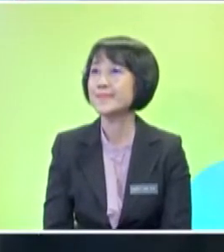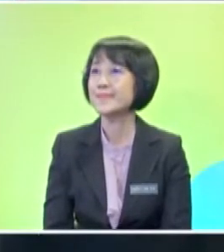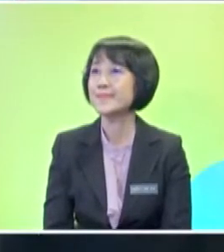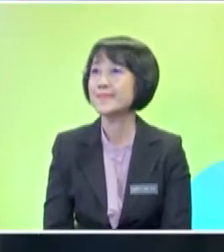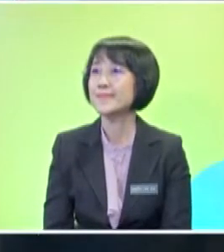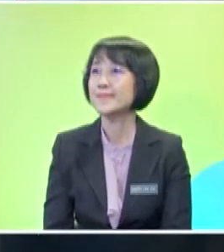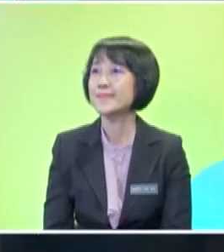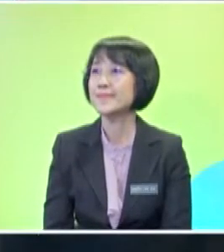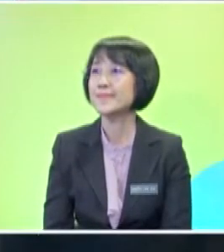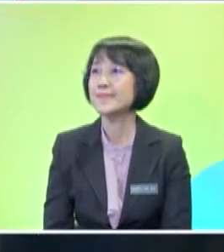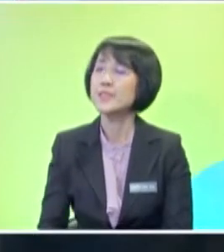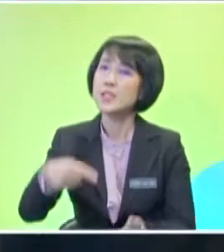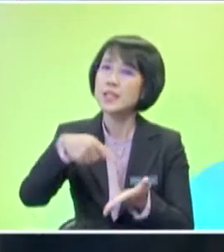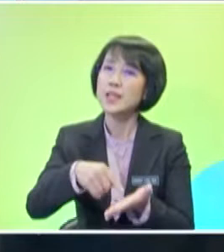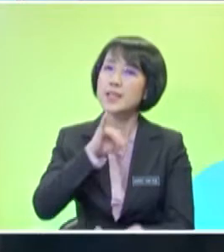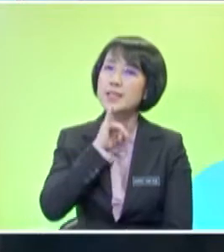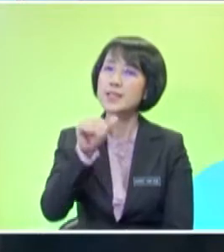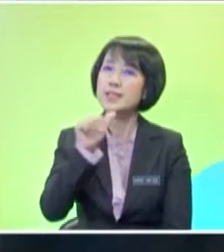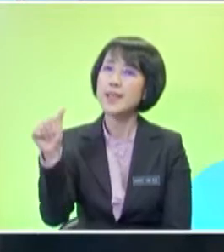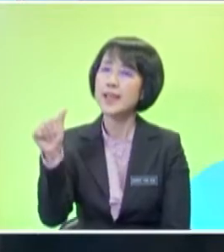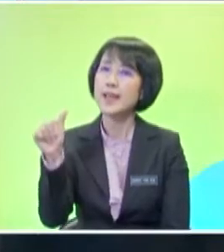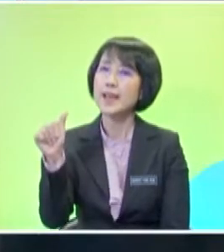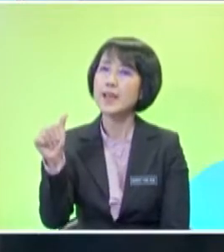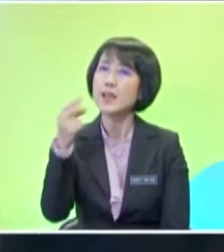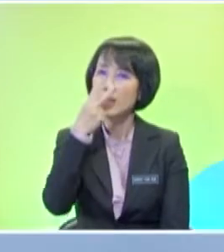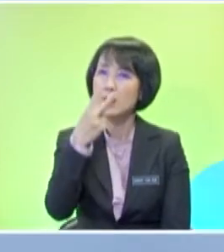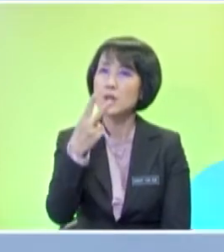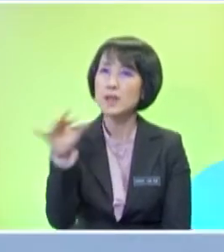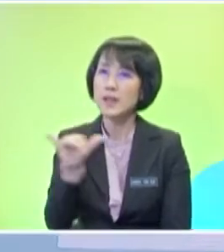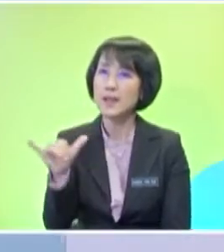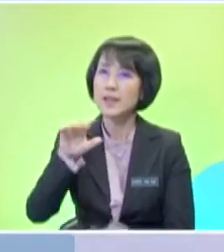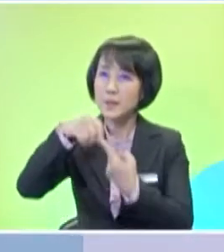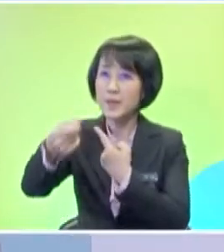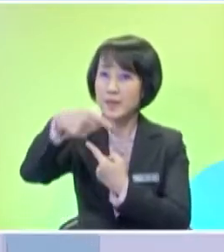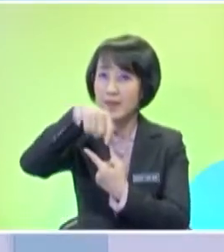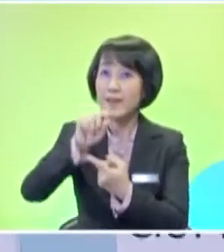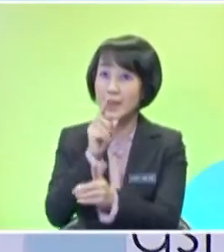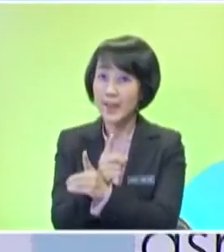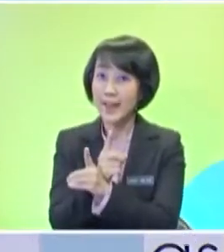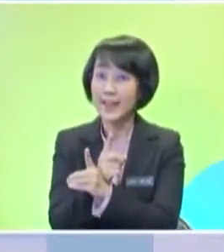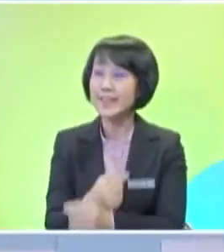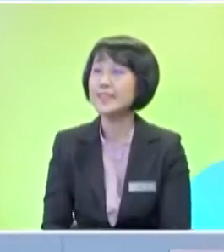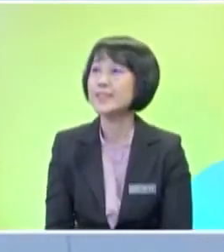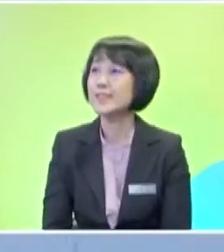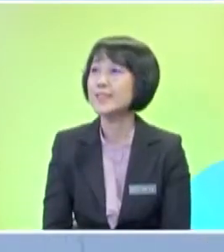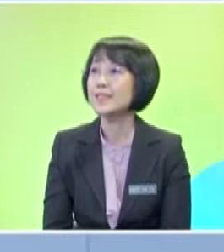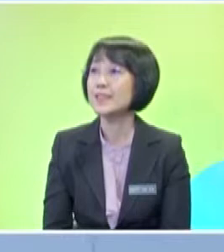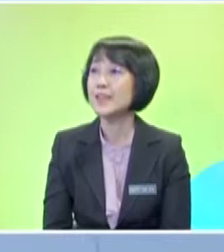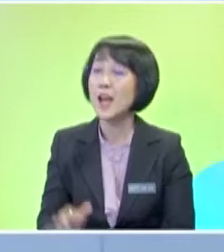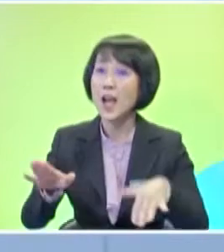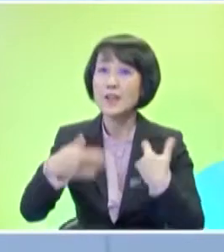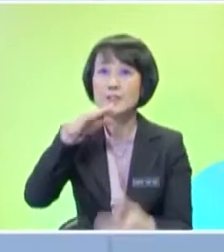a... it looks like a banana. Is banana? That correct? Banana, yes, correct. Okay, so how now... How to spell